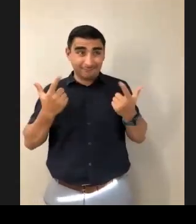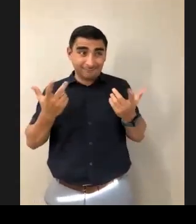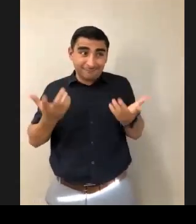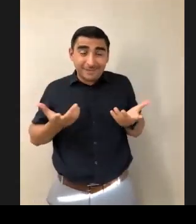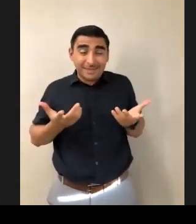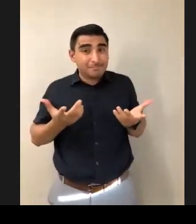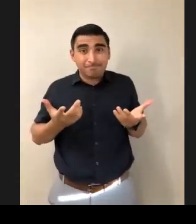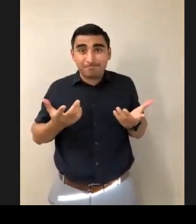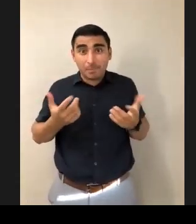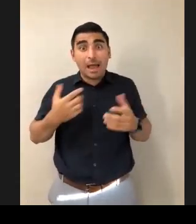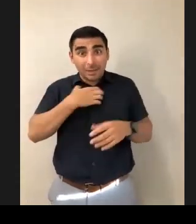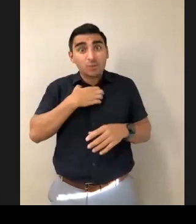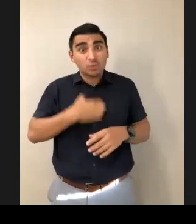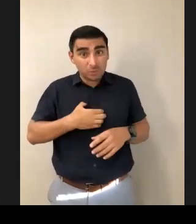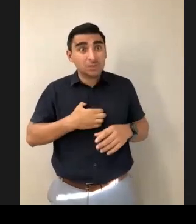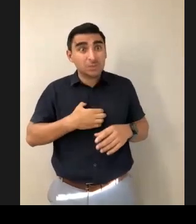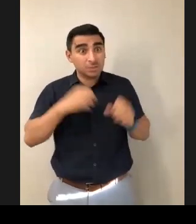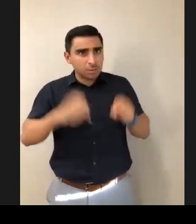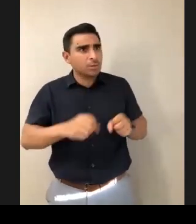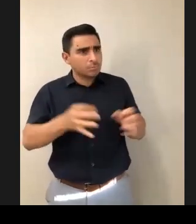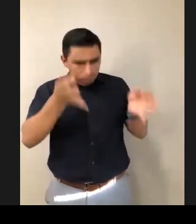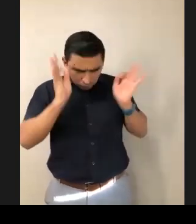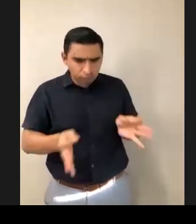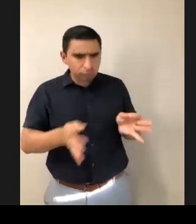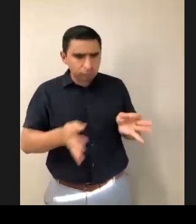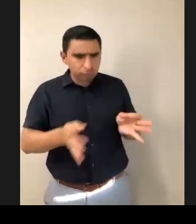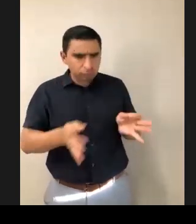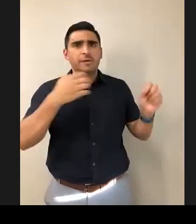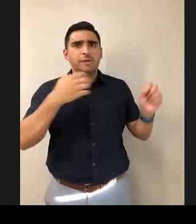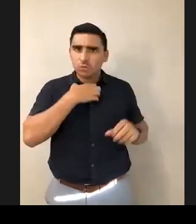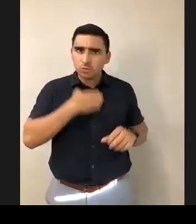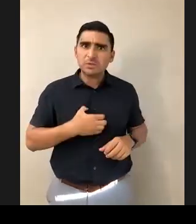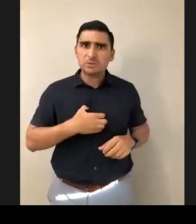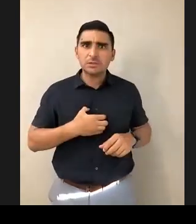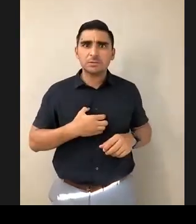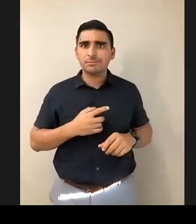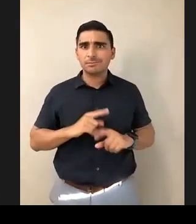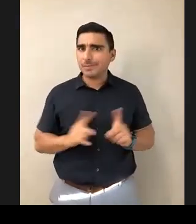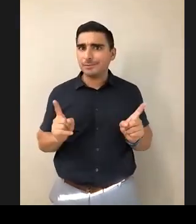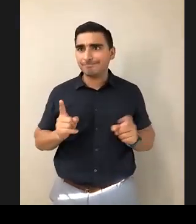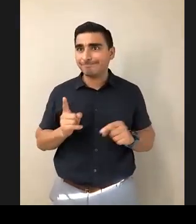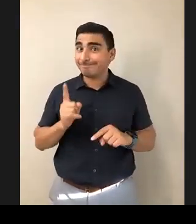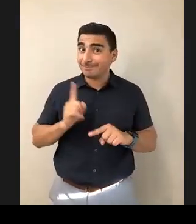I wish I could. I wish any of us could. But